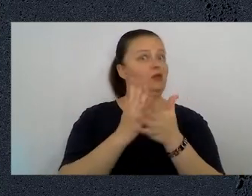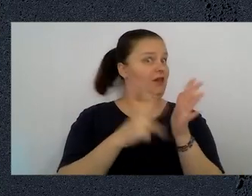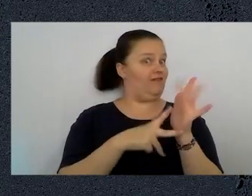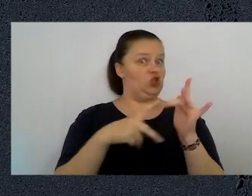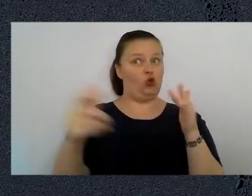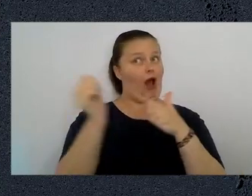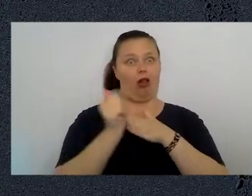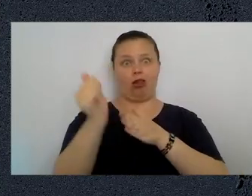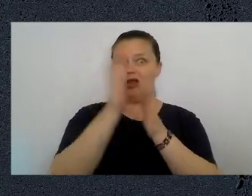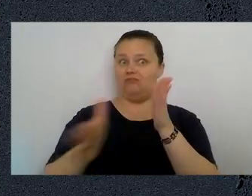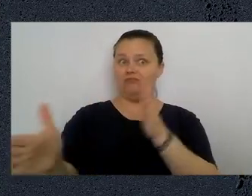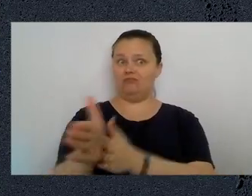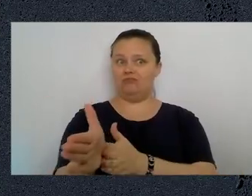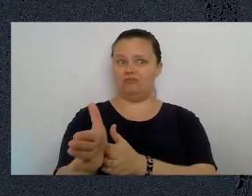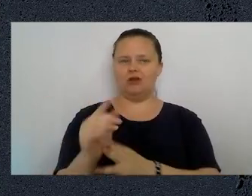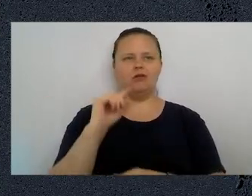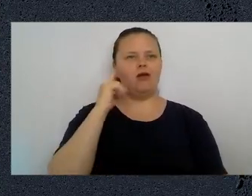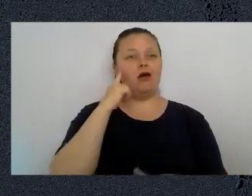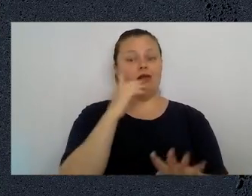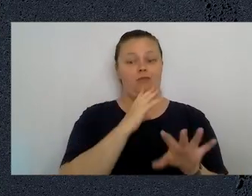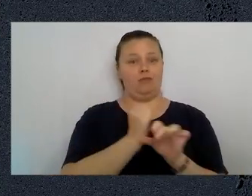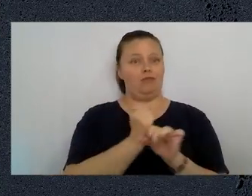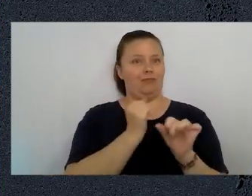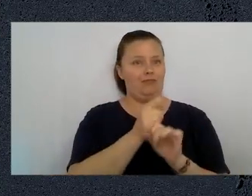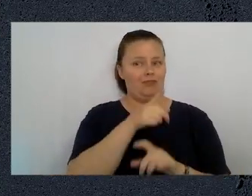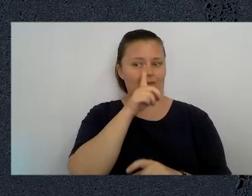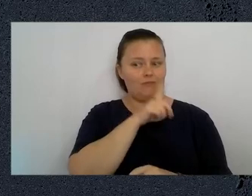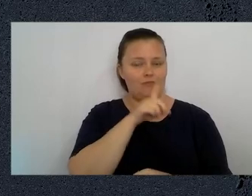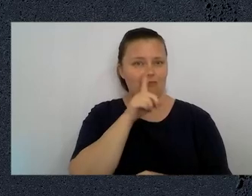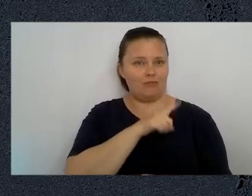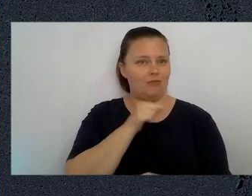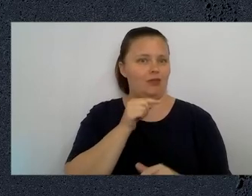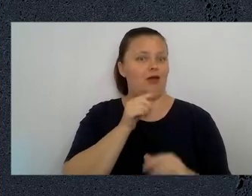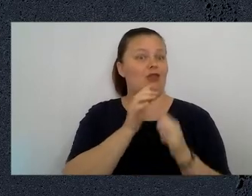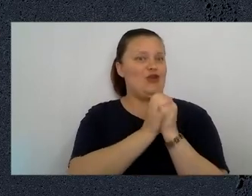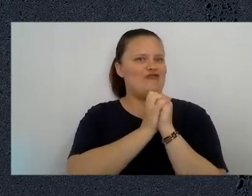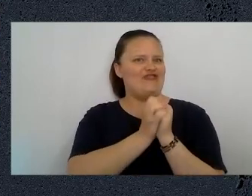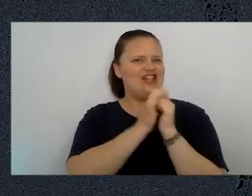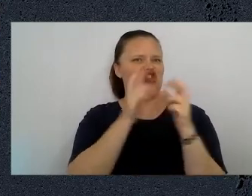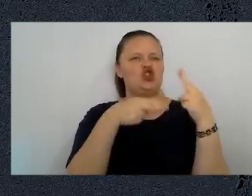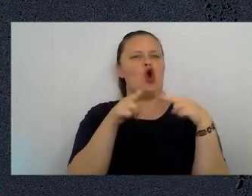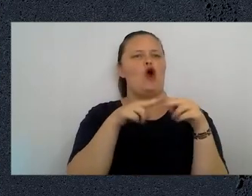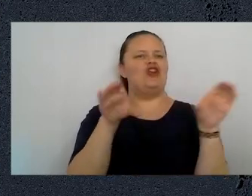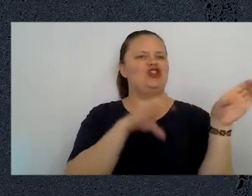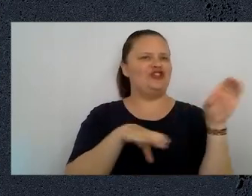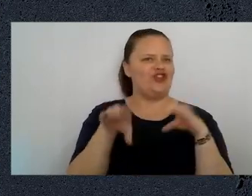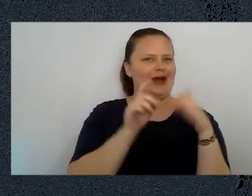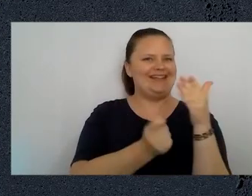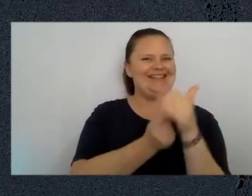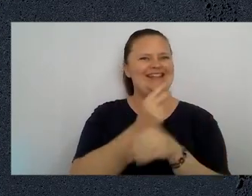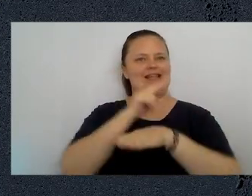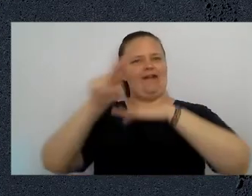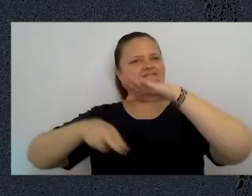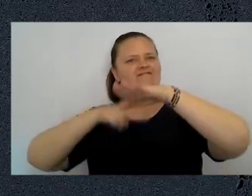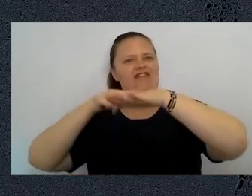think parliamentarians, the whole parliamentary friends of science that exists at the federal level, is now mirrored